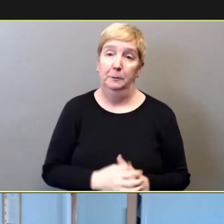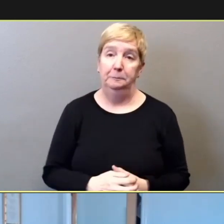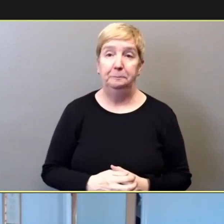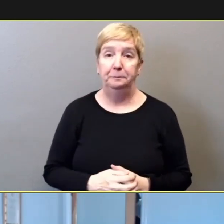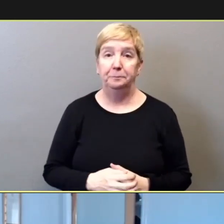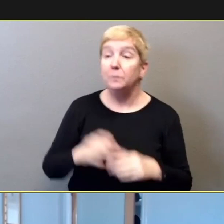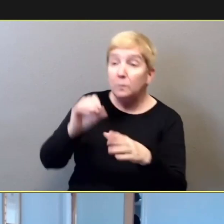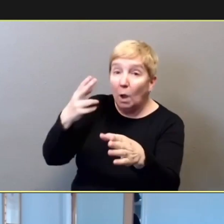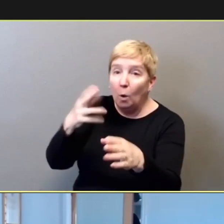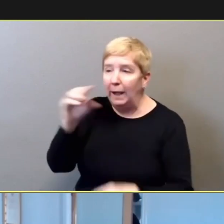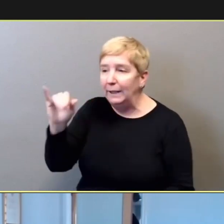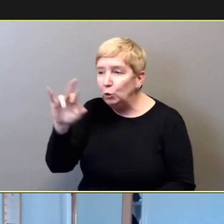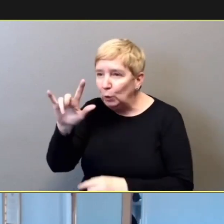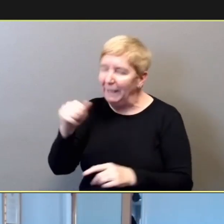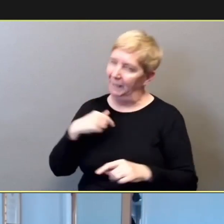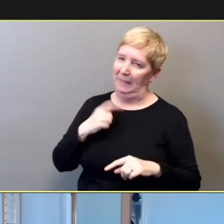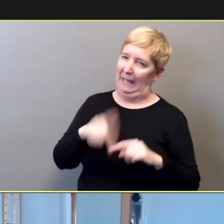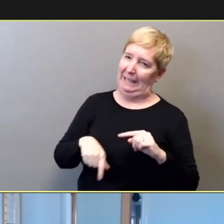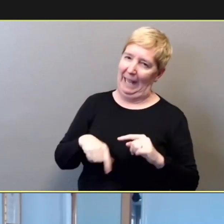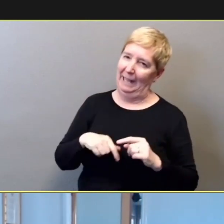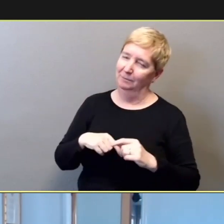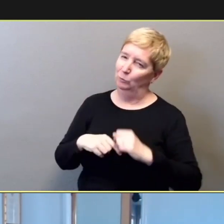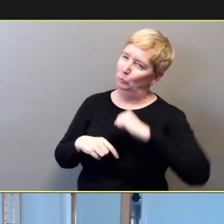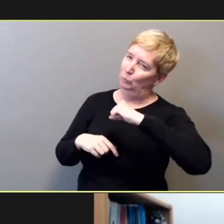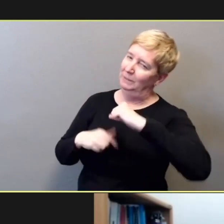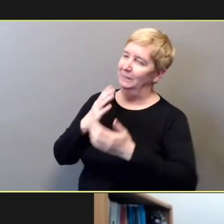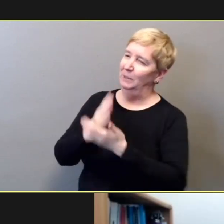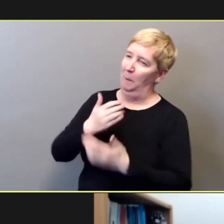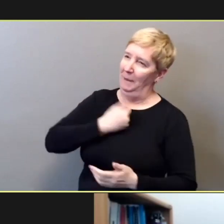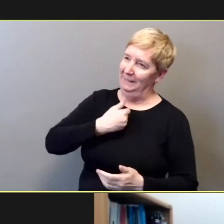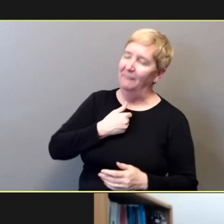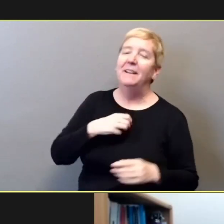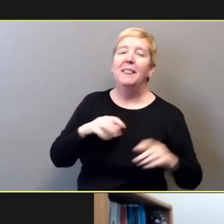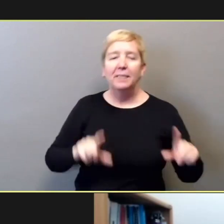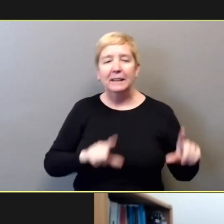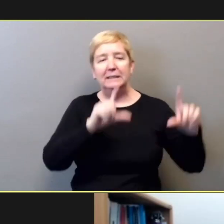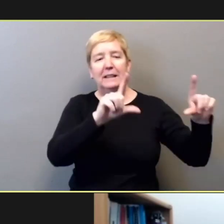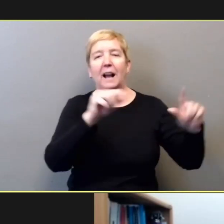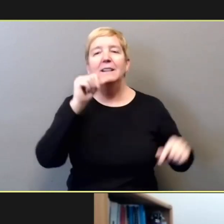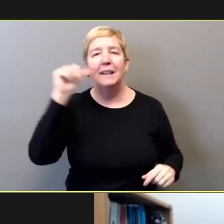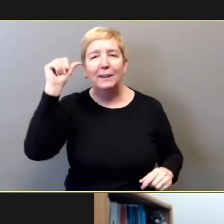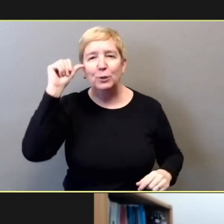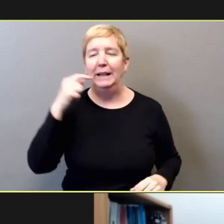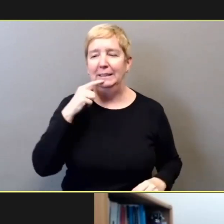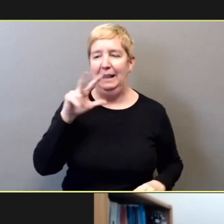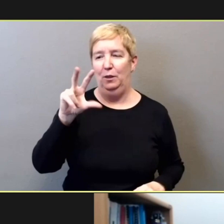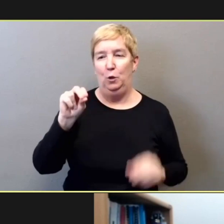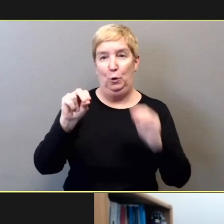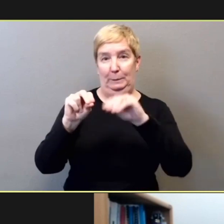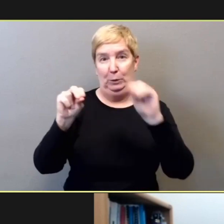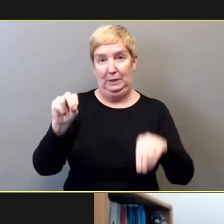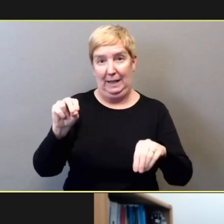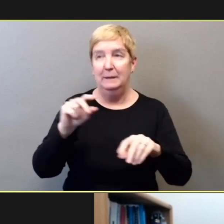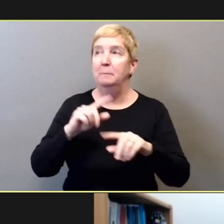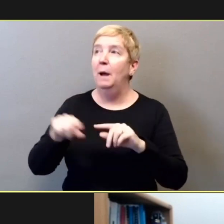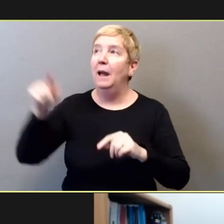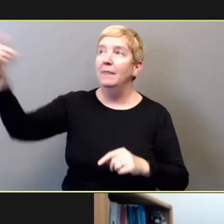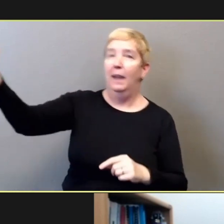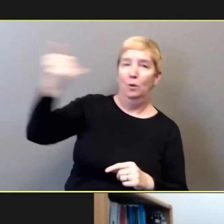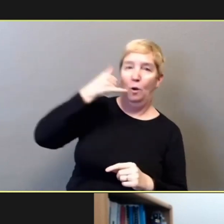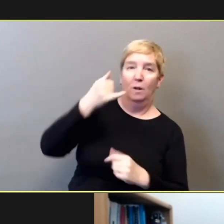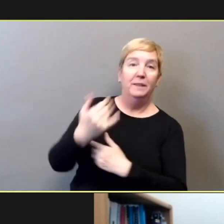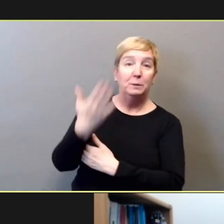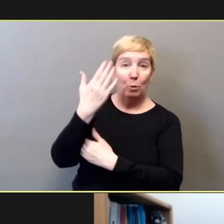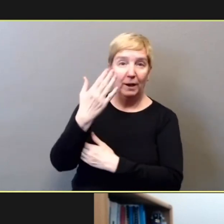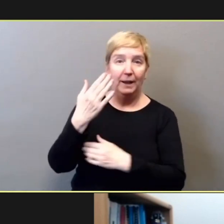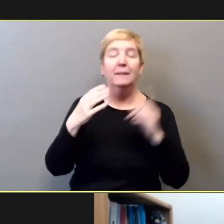Oh, and Julie, I can't resist. The slide yesterday did say, I think 30%, but we got a call this morning from Lionel that it was